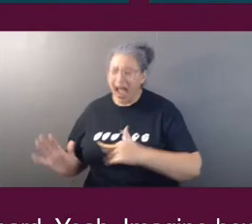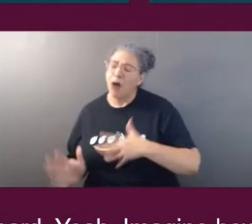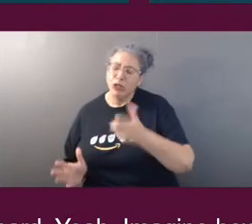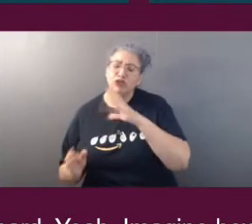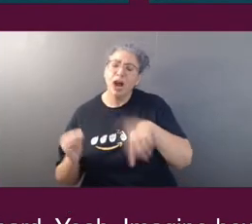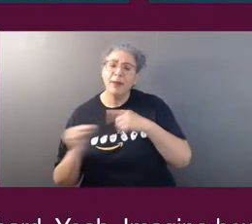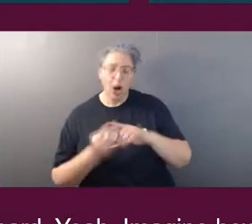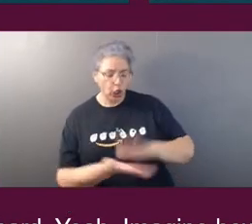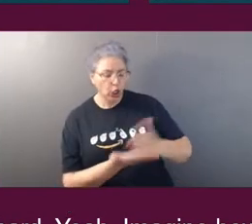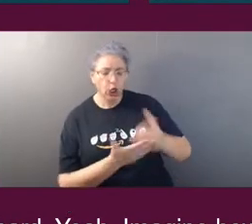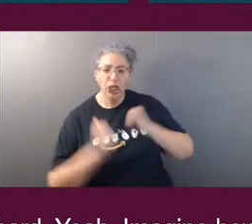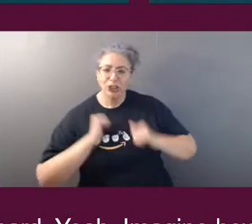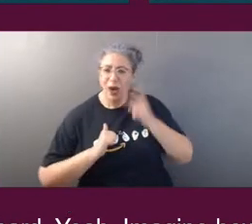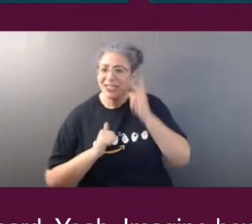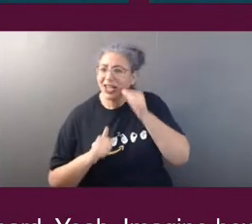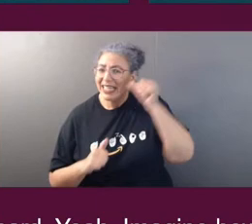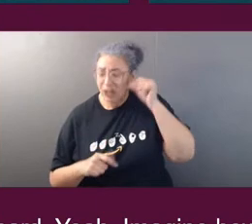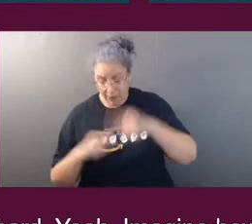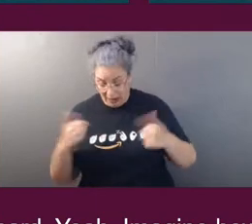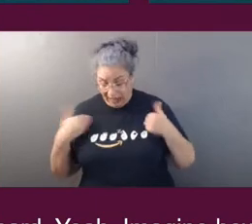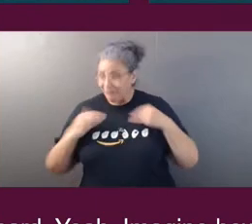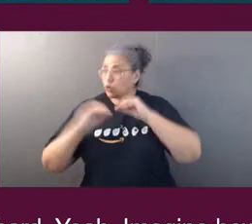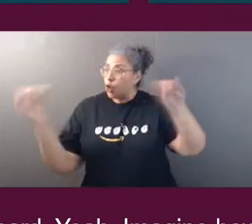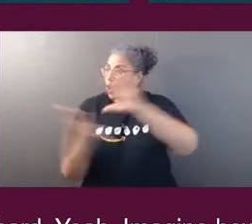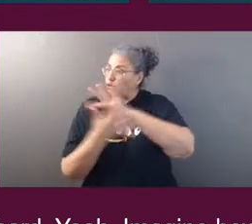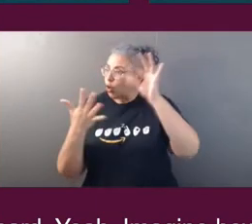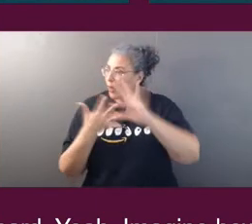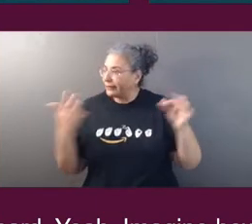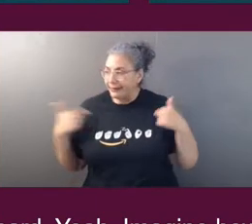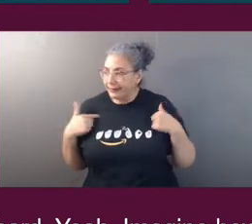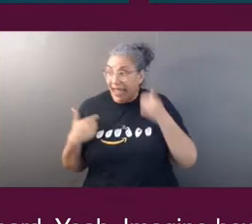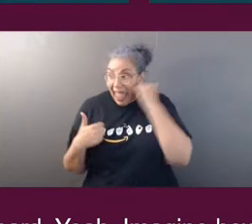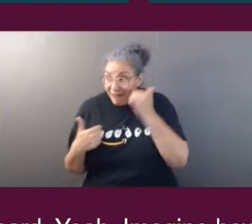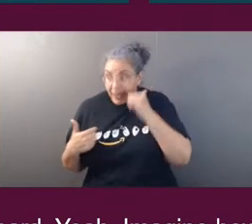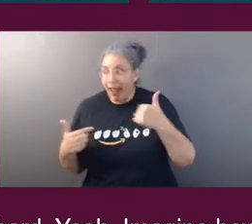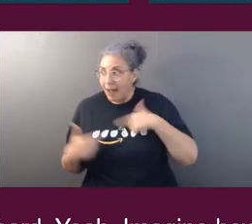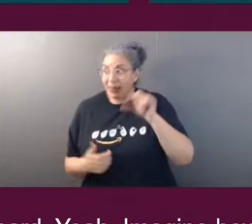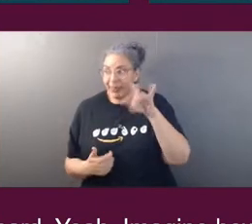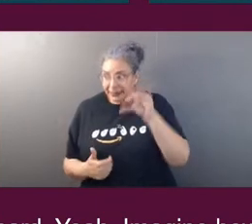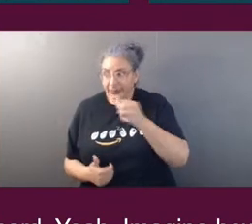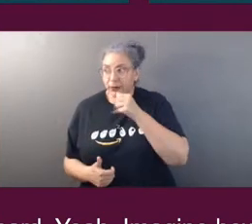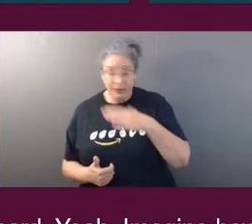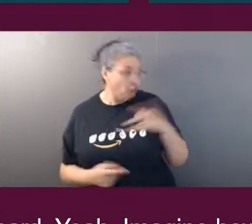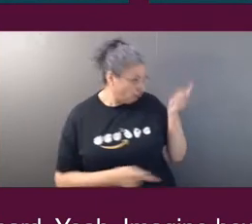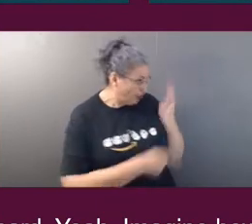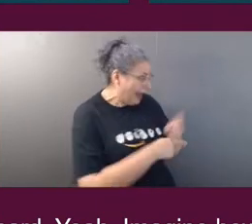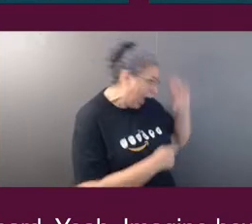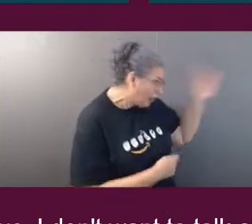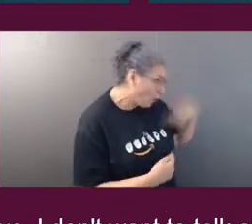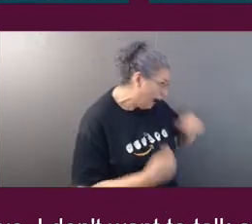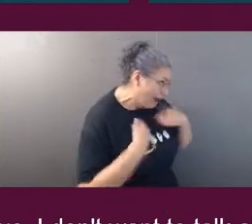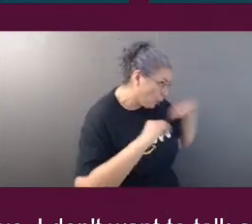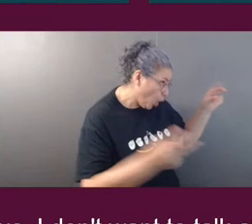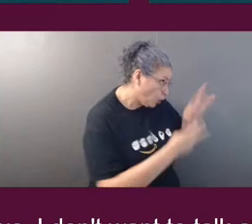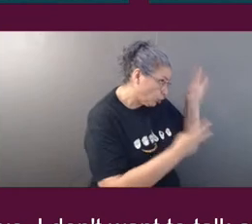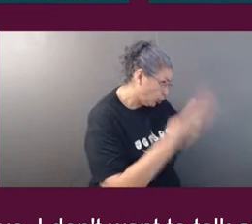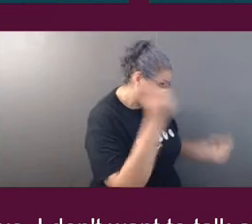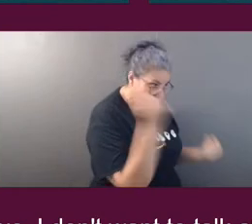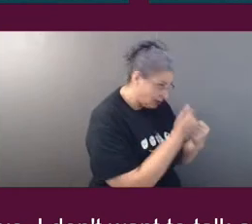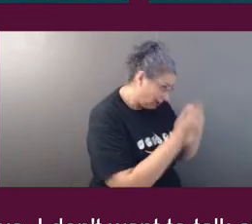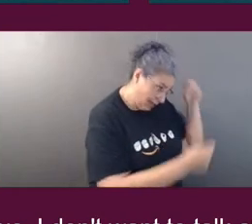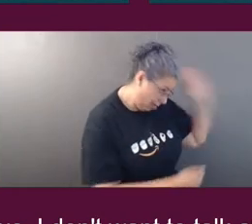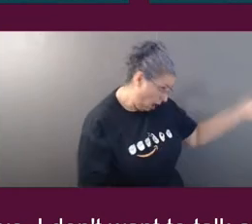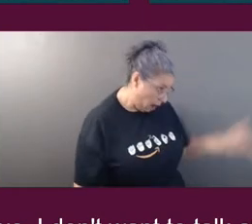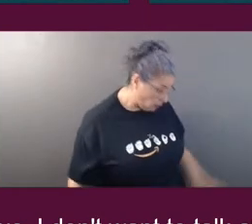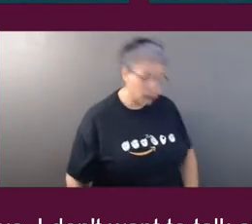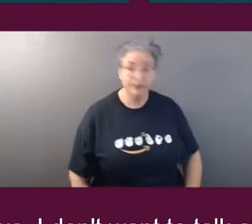the cooking show I saw last night. I wanted to, right? We don't have a choice. we have a choice. Talk about hello. Yeah.